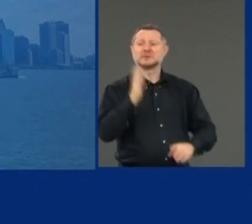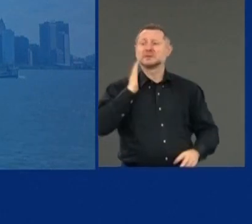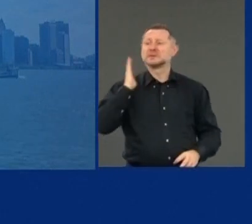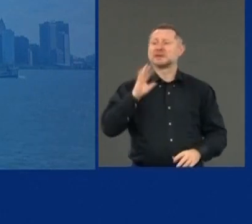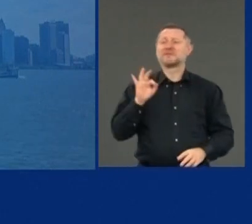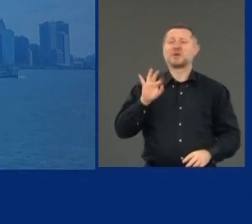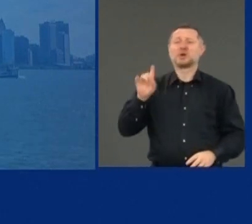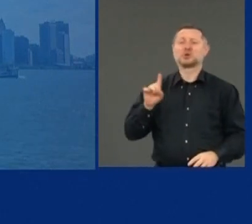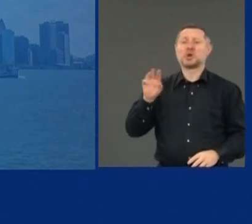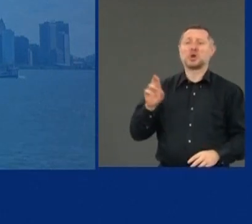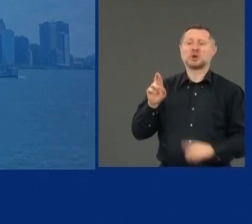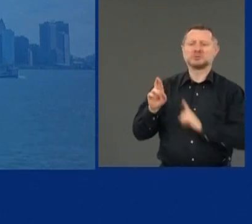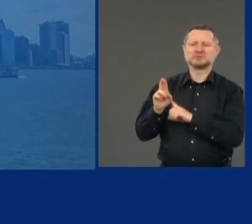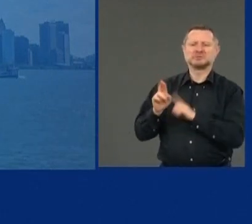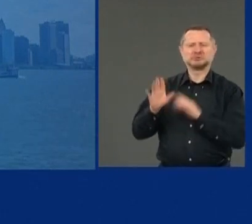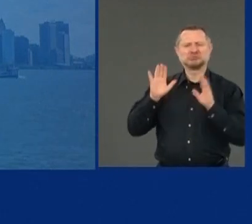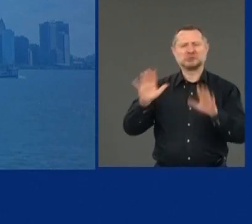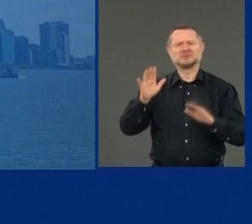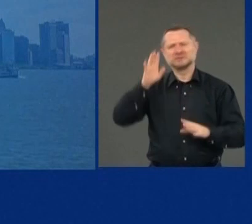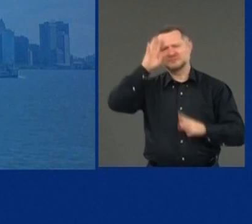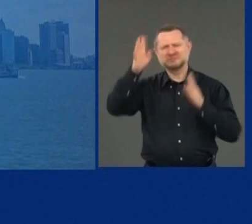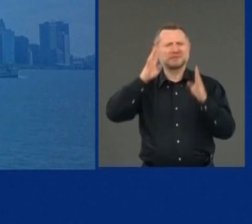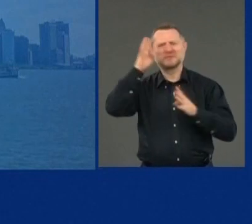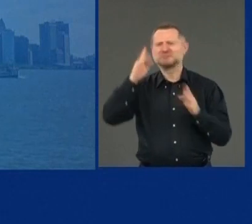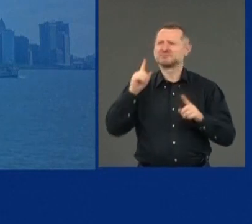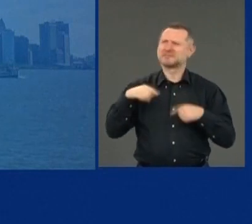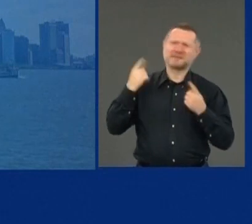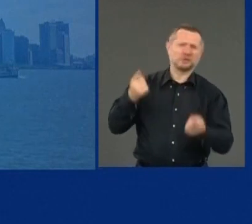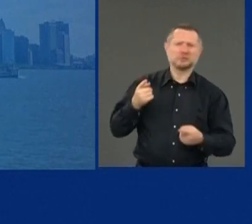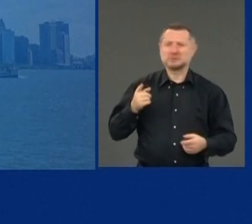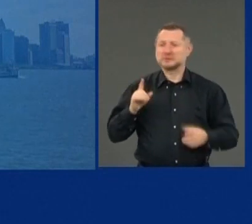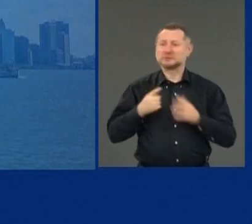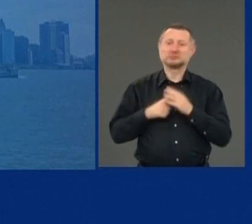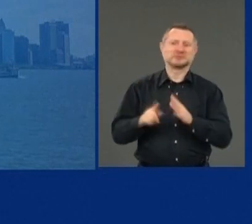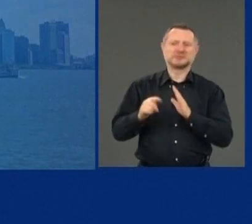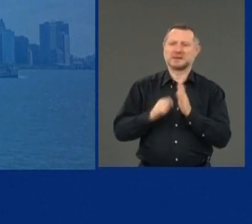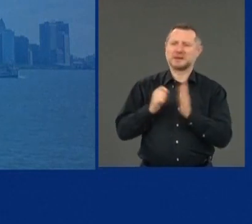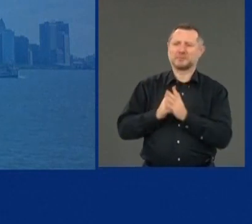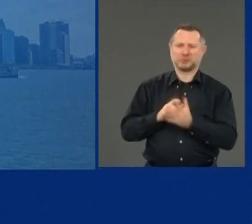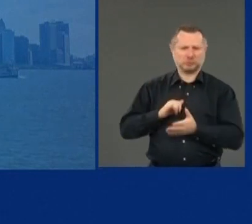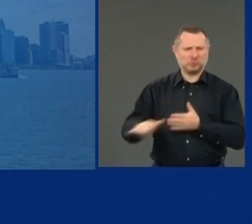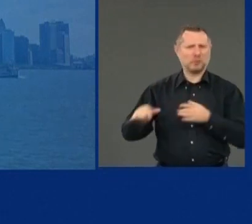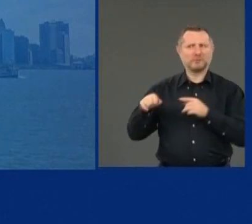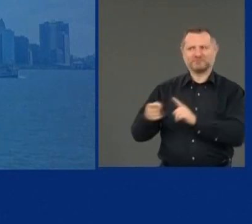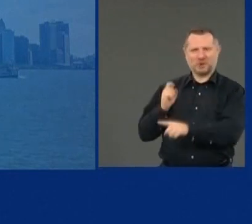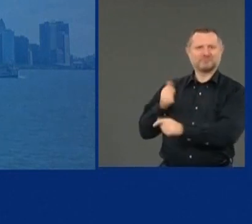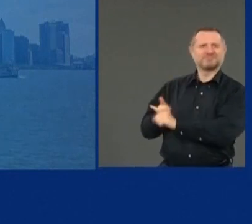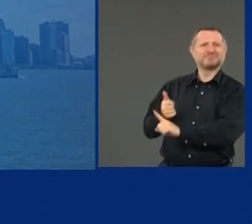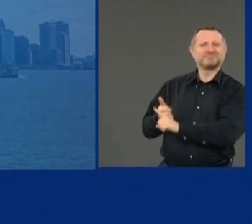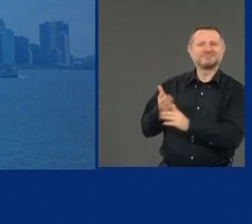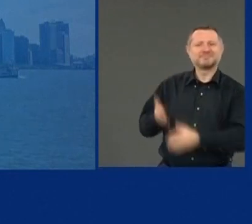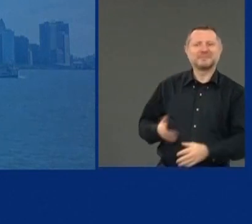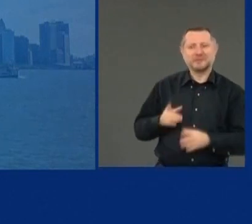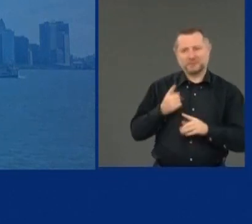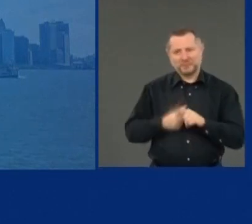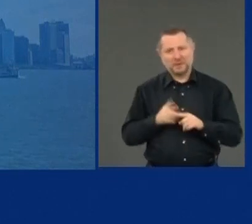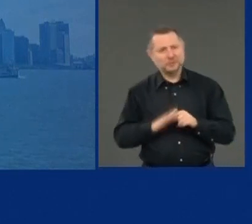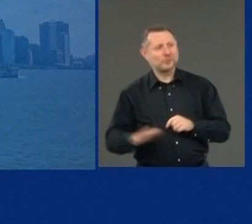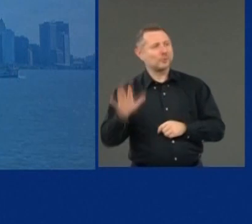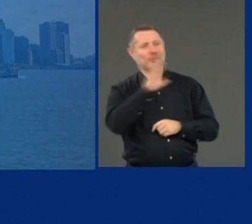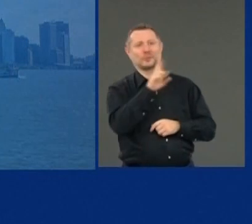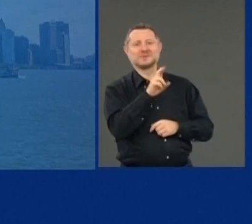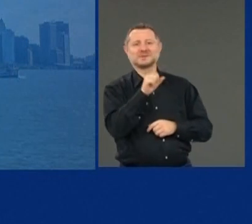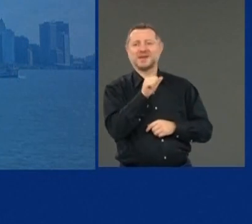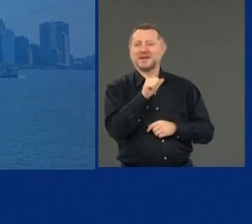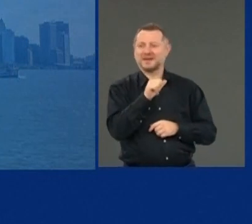his great ideas. He used New York as a laboratory when he was governor, and then he brought them nationwide. But we were the